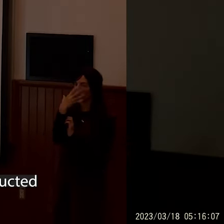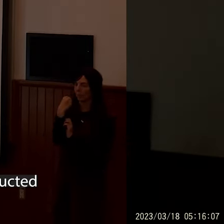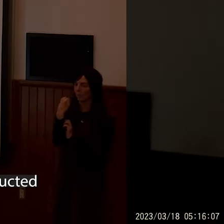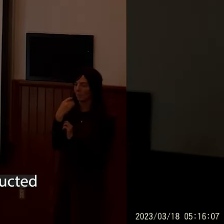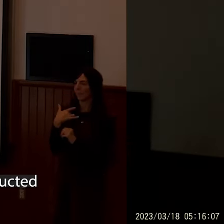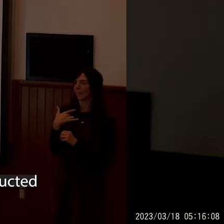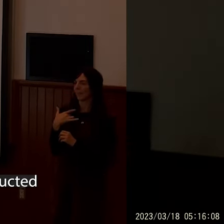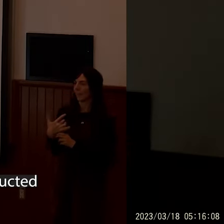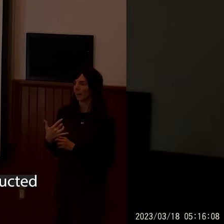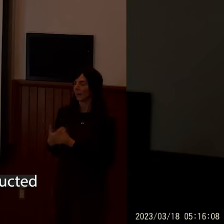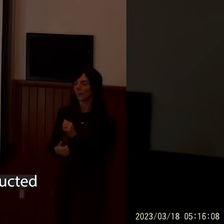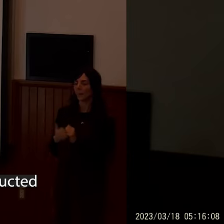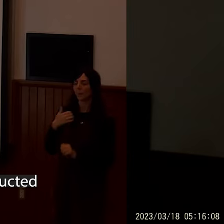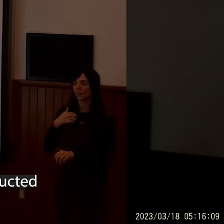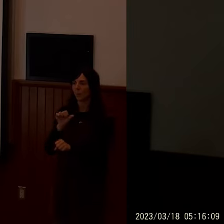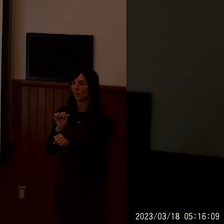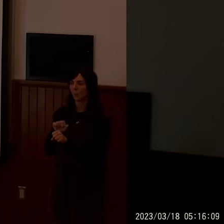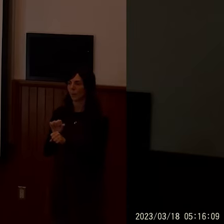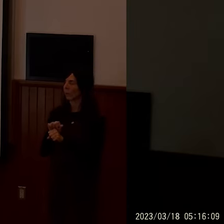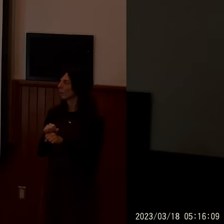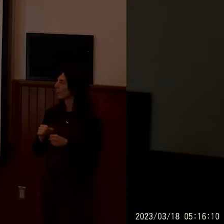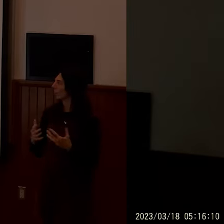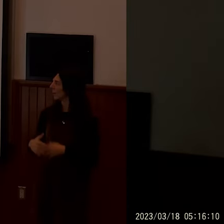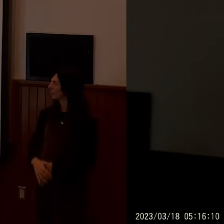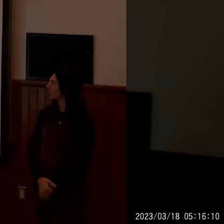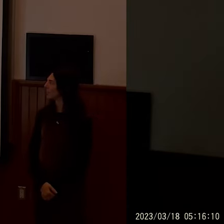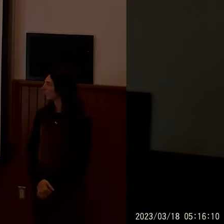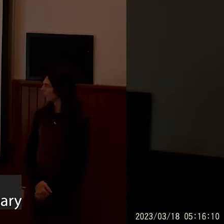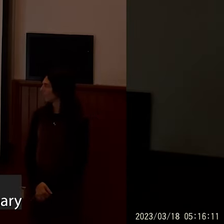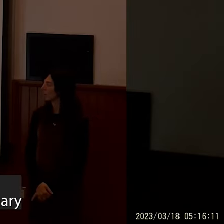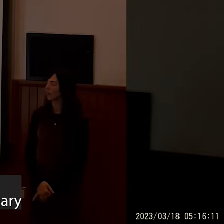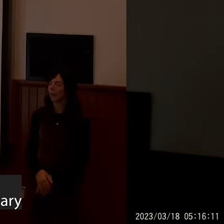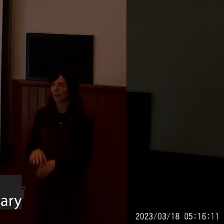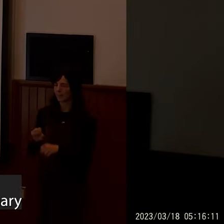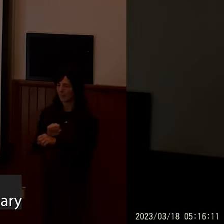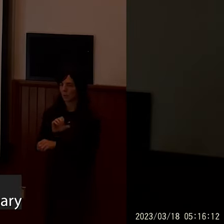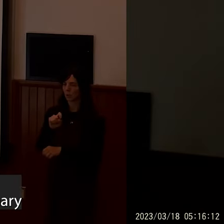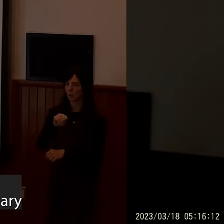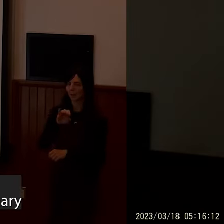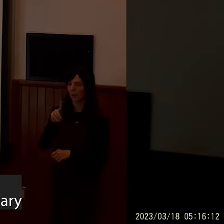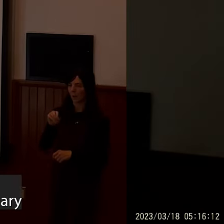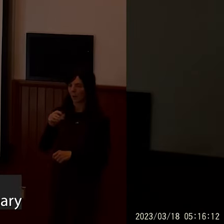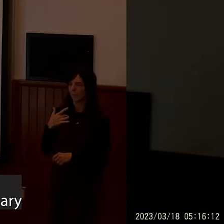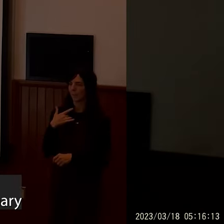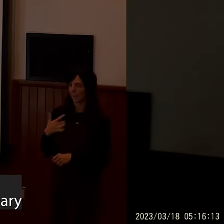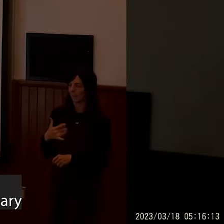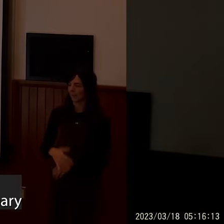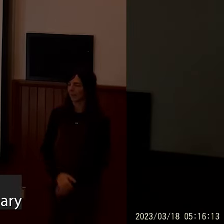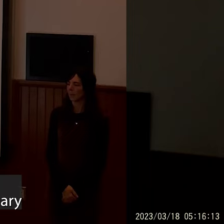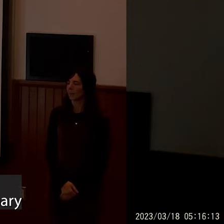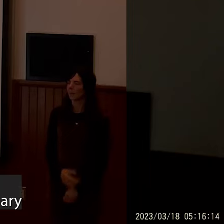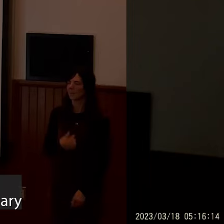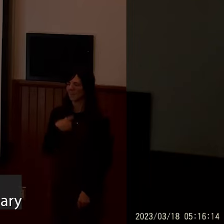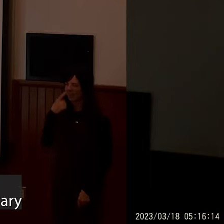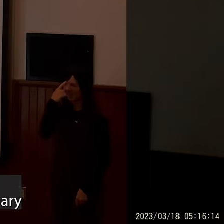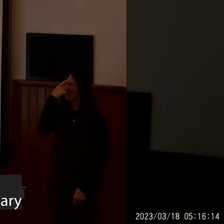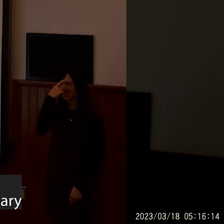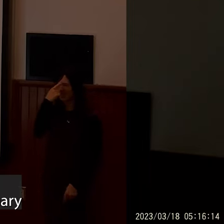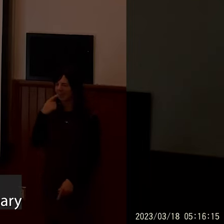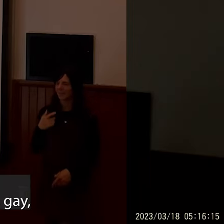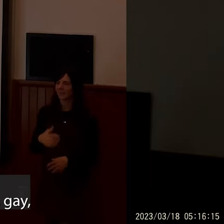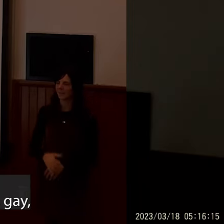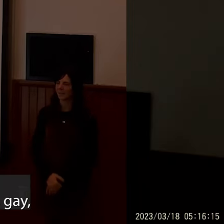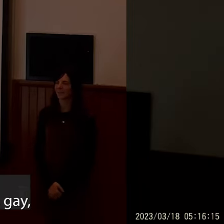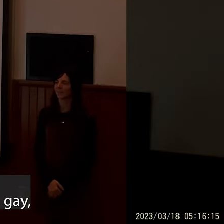work is constructed inside the studio. And a part of thinking is, how do we move away from a